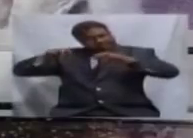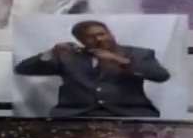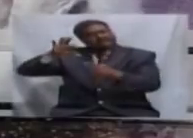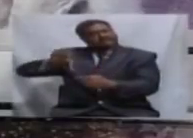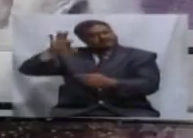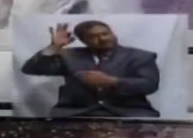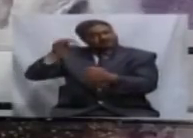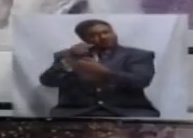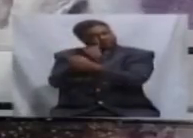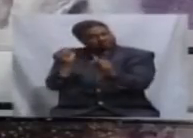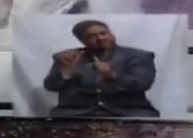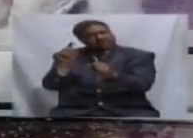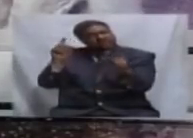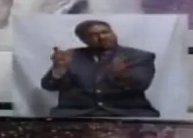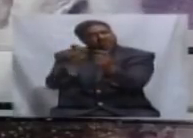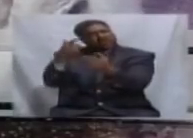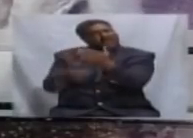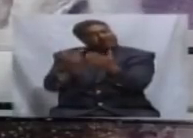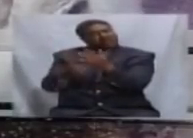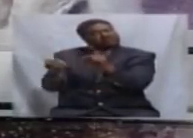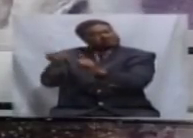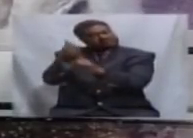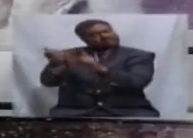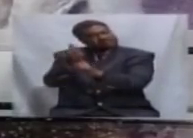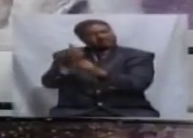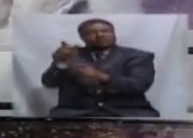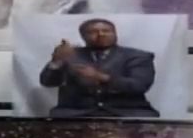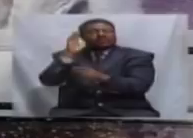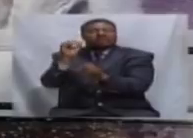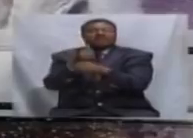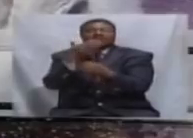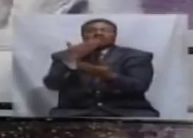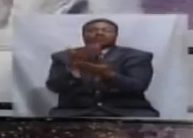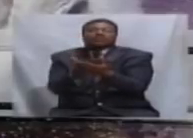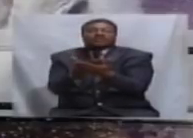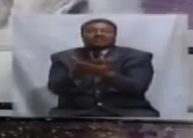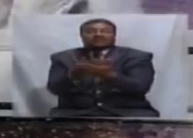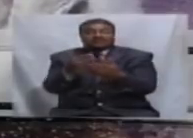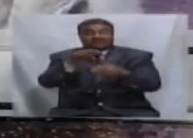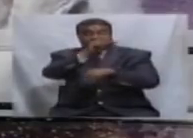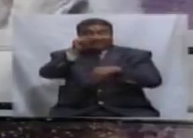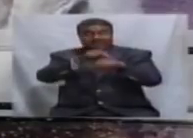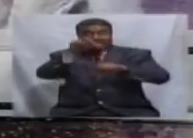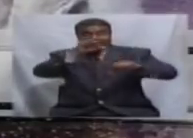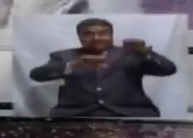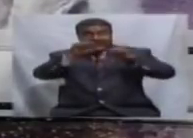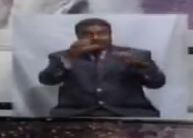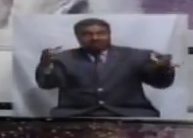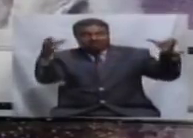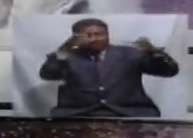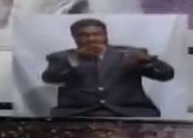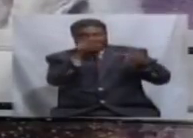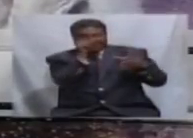to the many challenges affecting the agriculture sector. Officially opening the National Science Conference organized by Agriculture